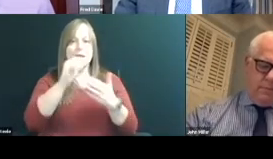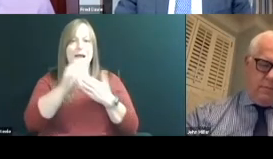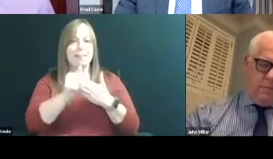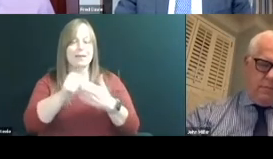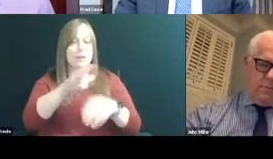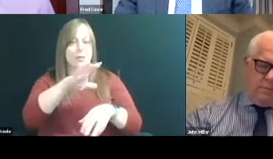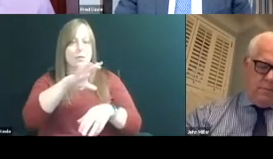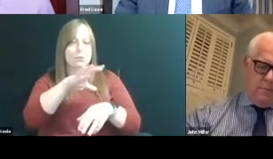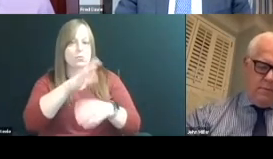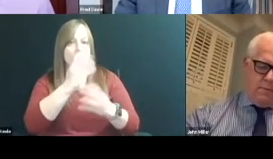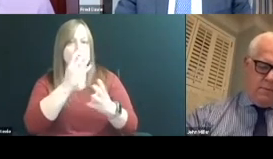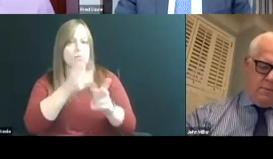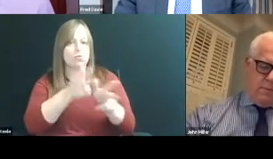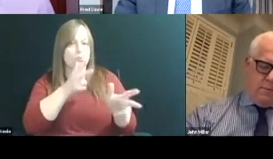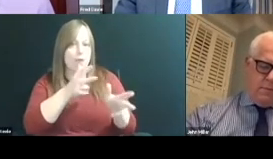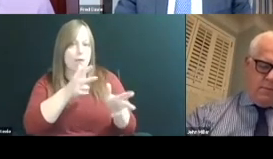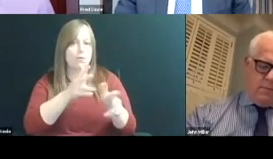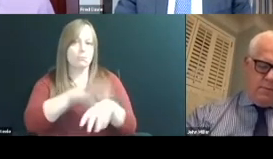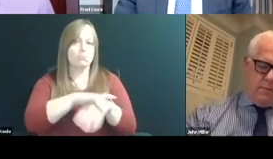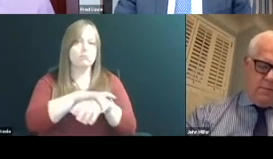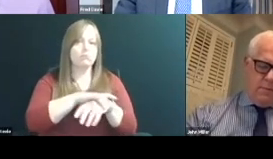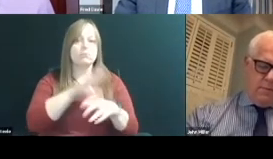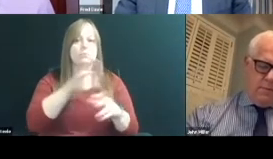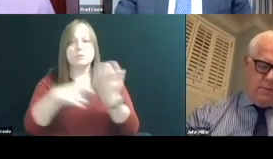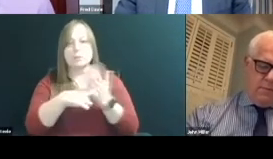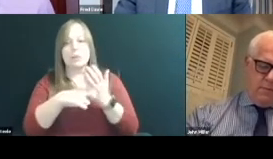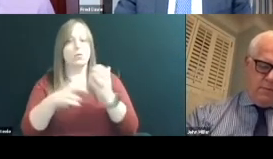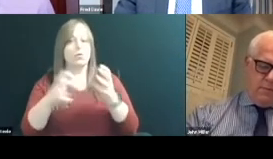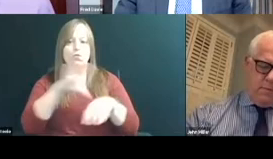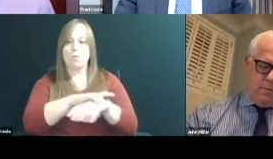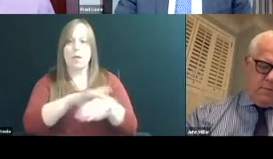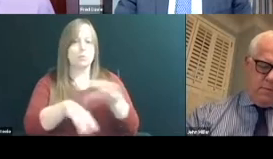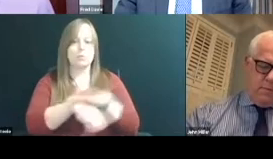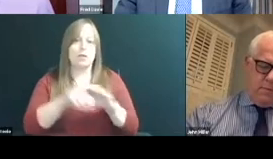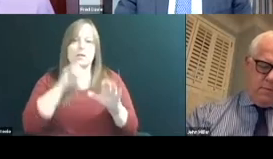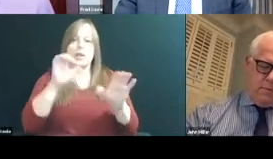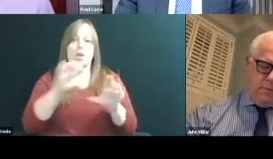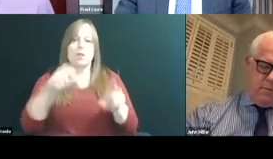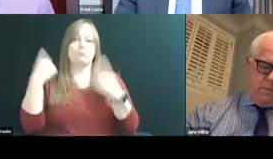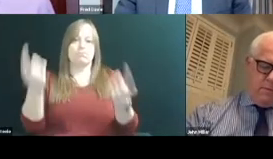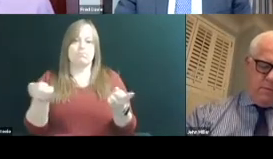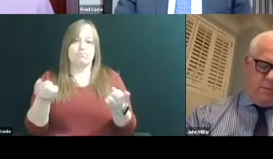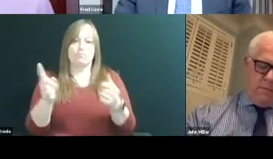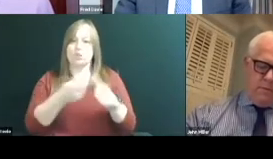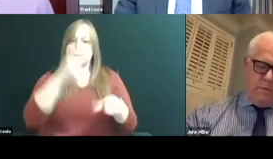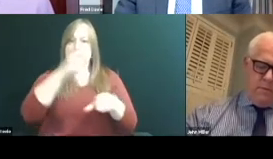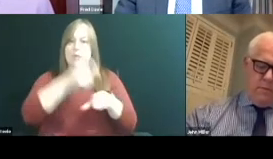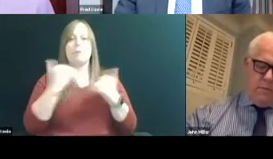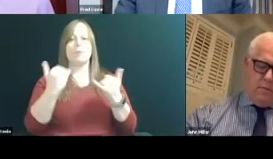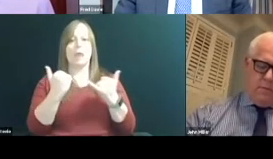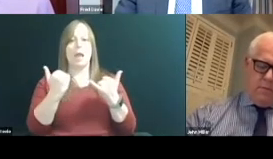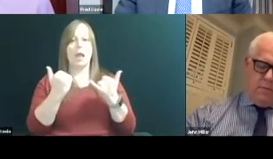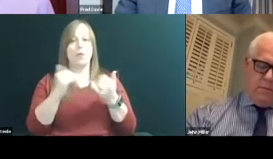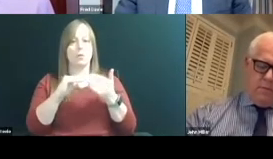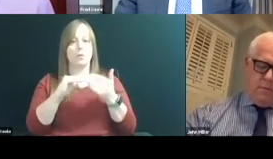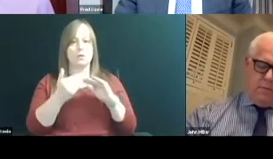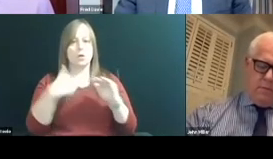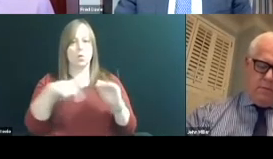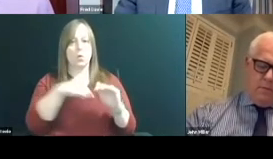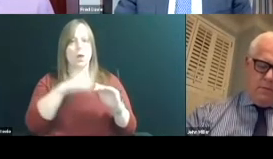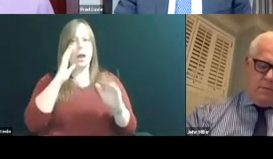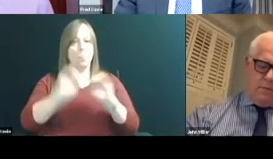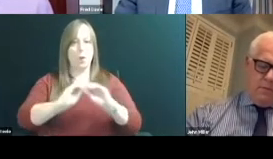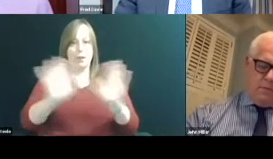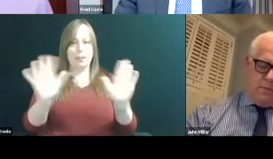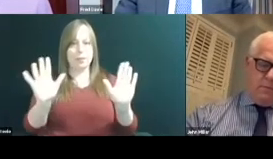traffic ticket or lead to an arrest. It's something that's not done, it's never been done before. Now as a city, we'll have a much